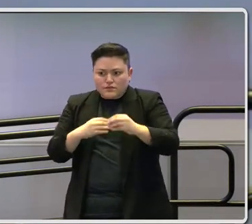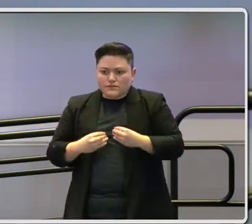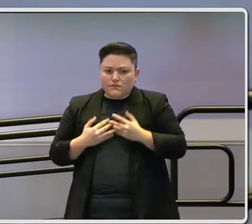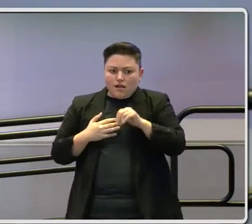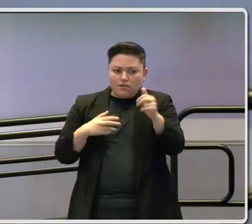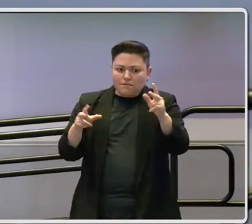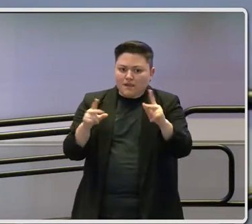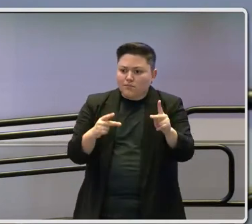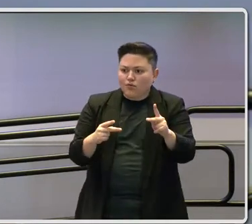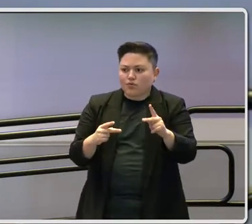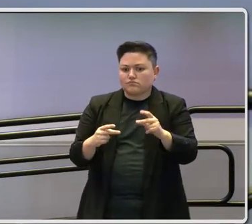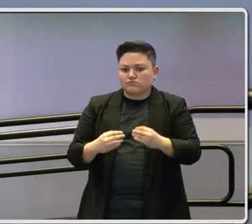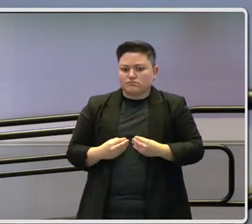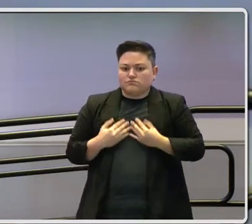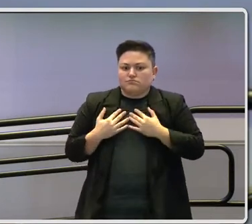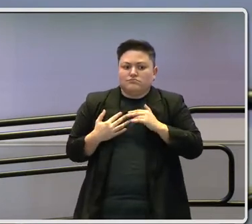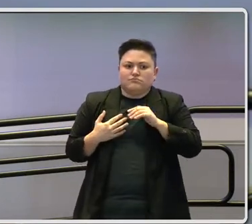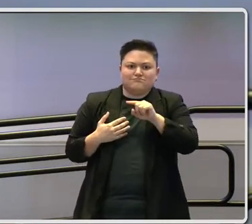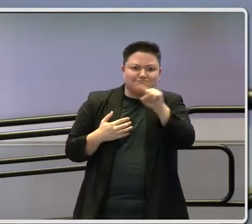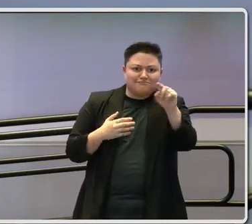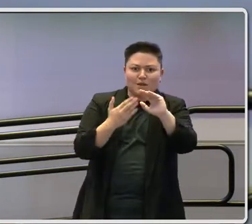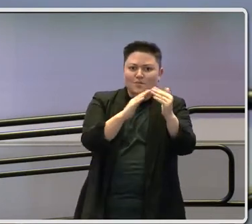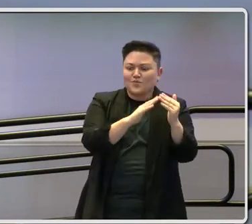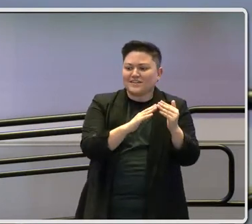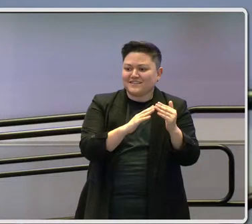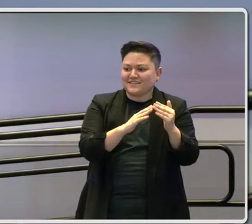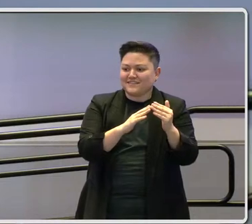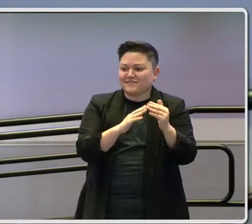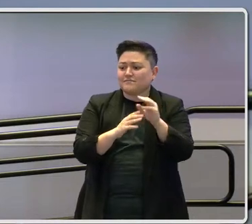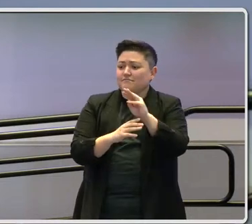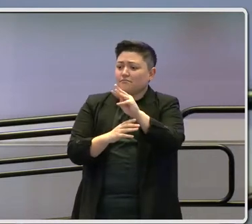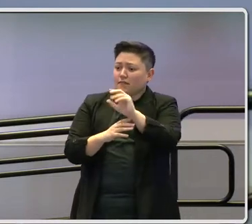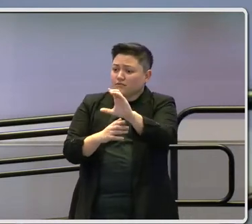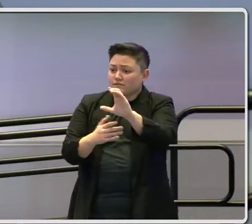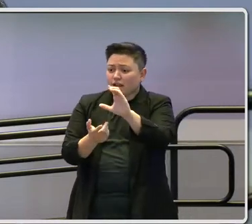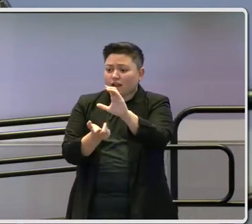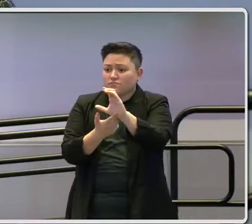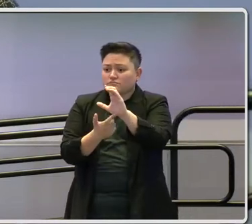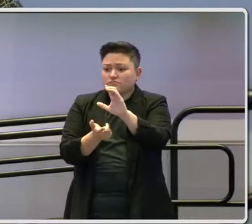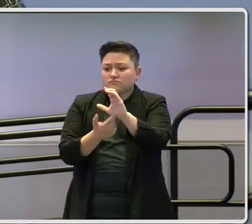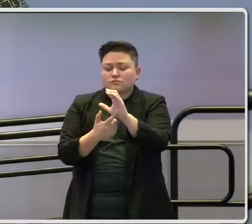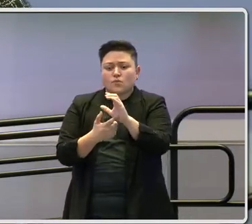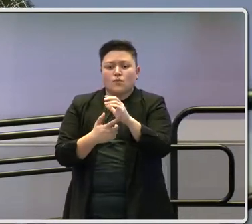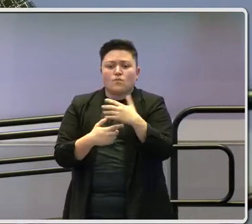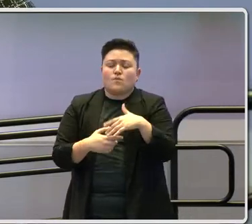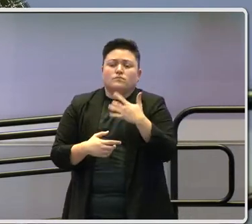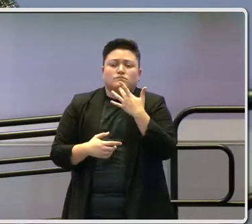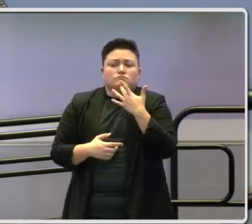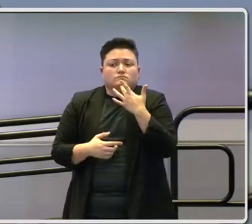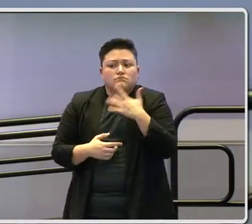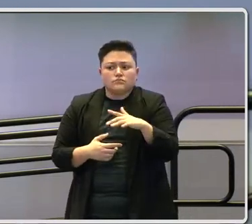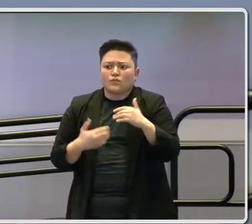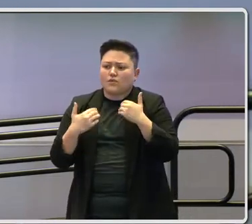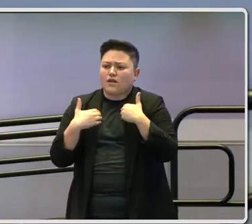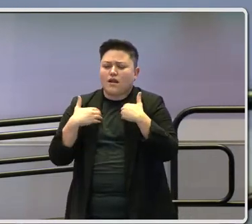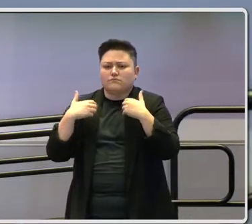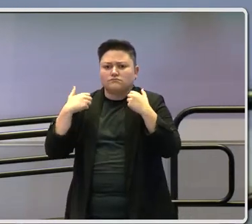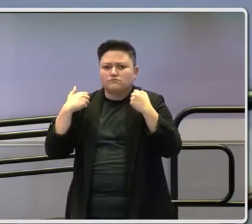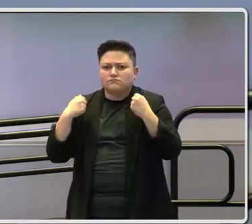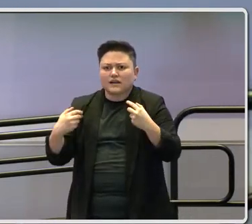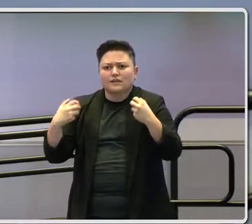also our community. Mount San Antonio College is enriched by the contributions of